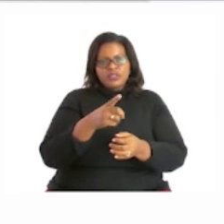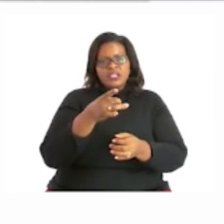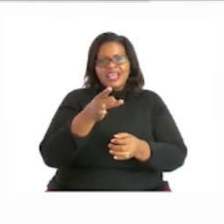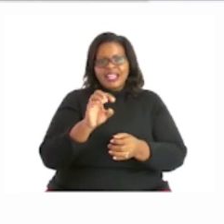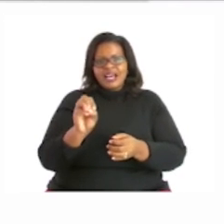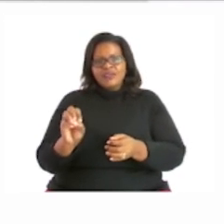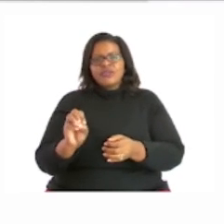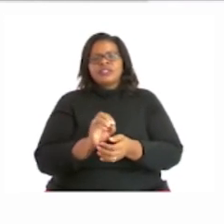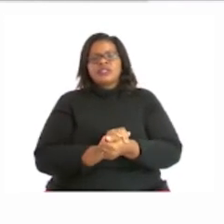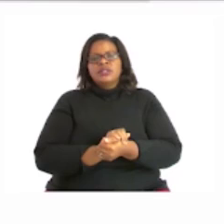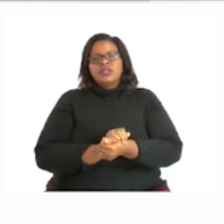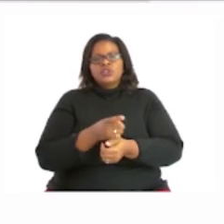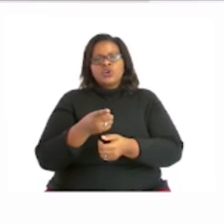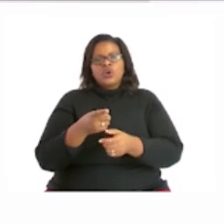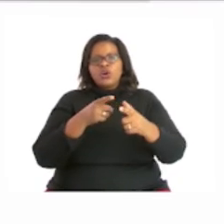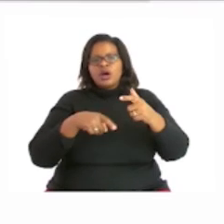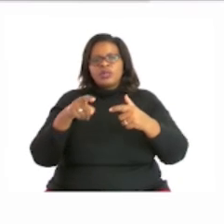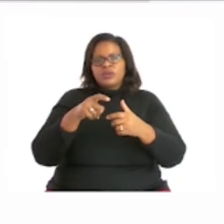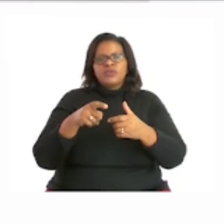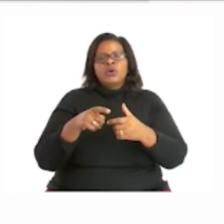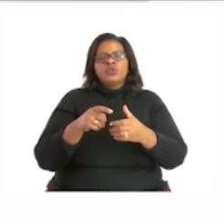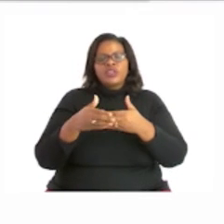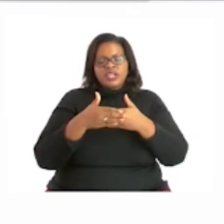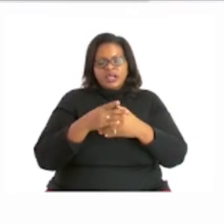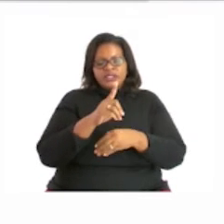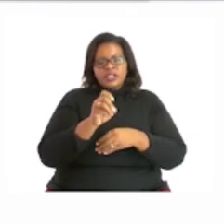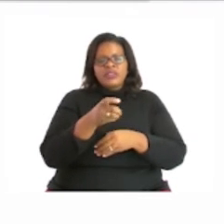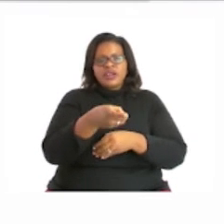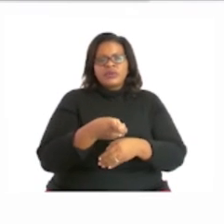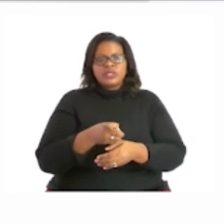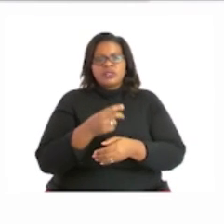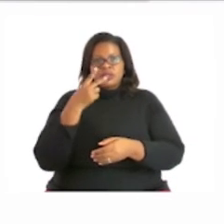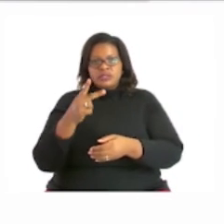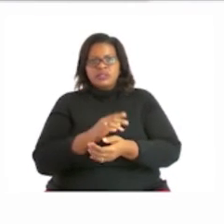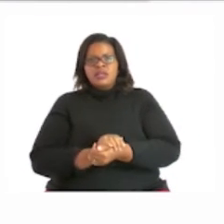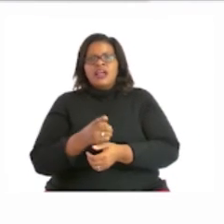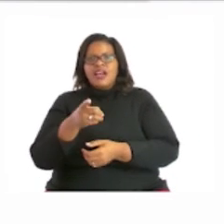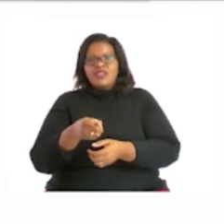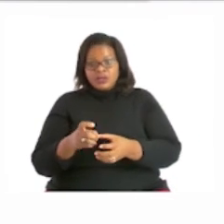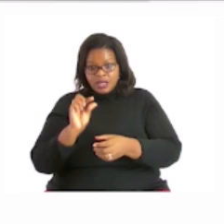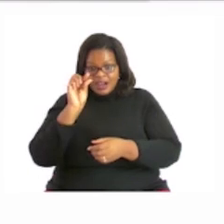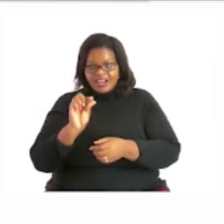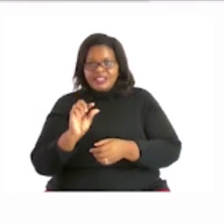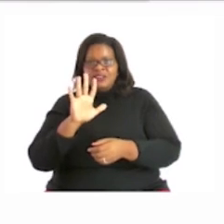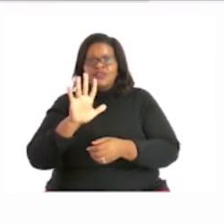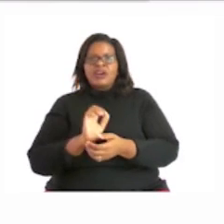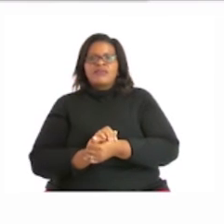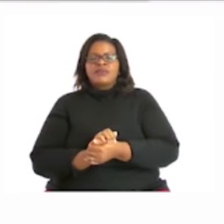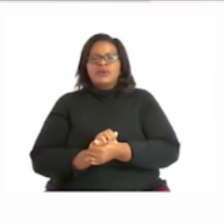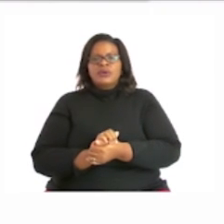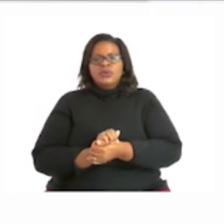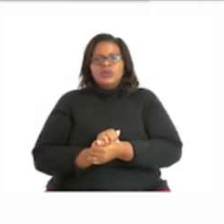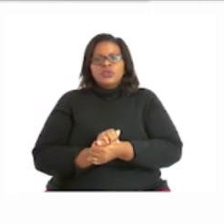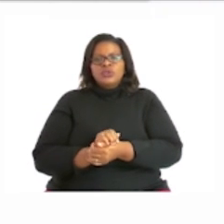12,800 rounded off to the nearest 10,000. Let's read. The thousands are less than 5,